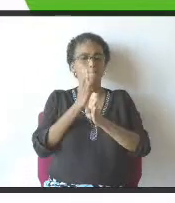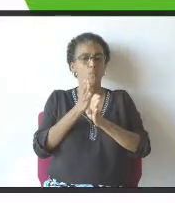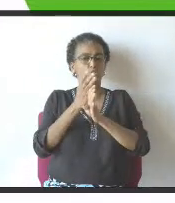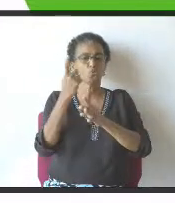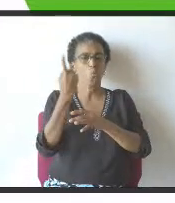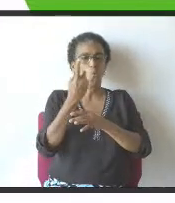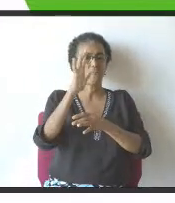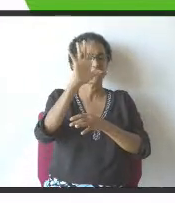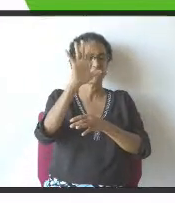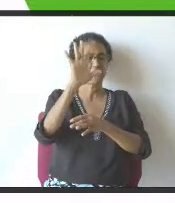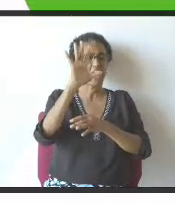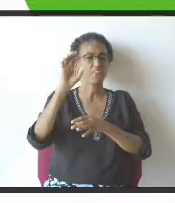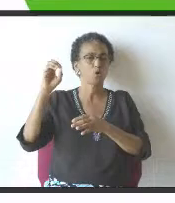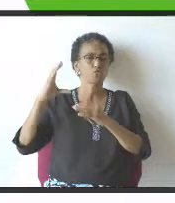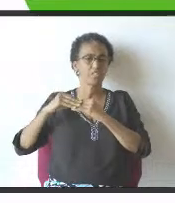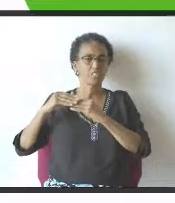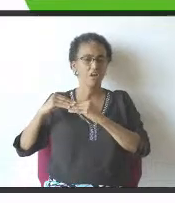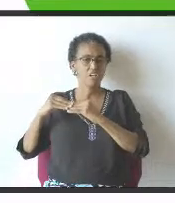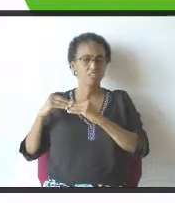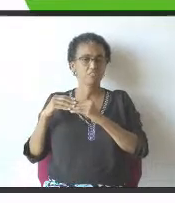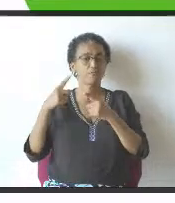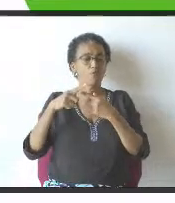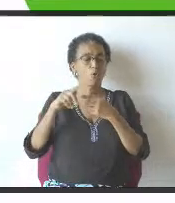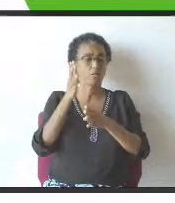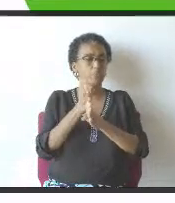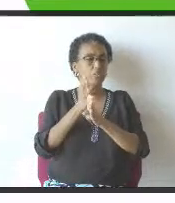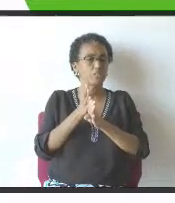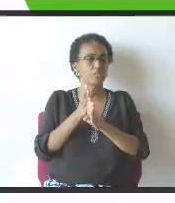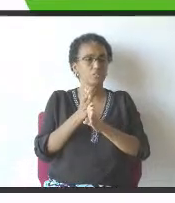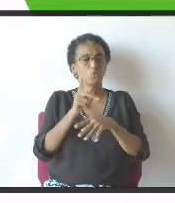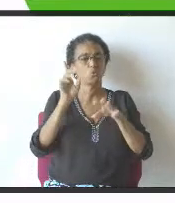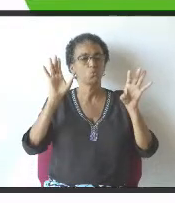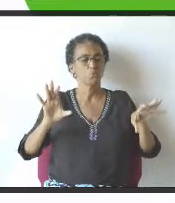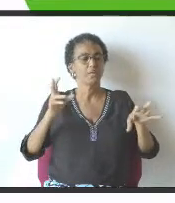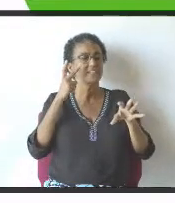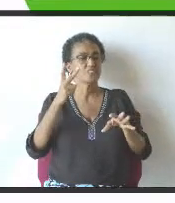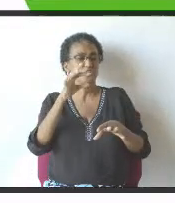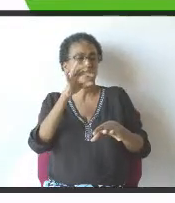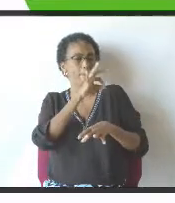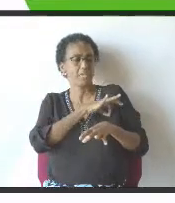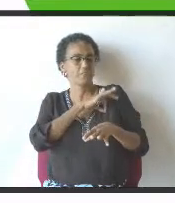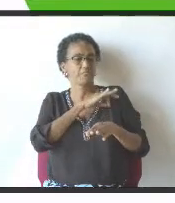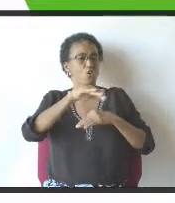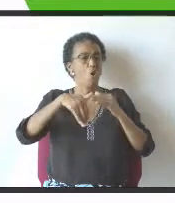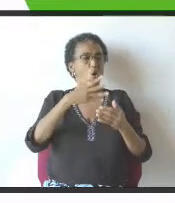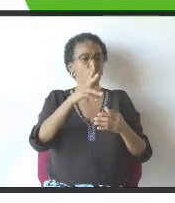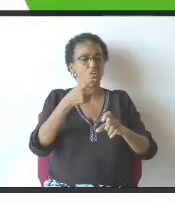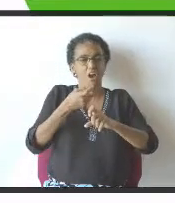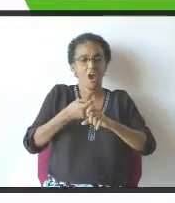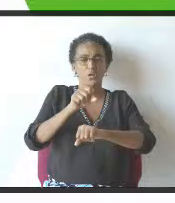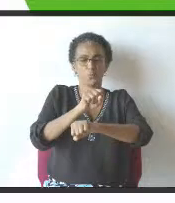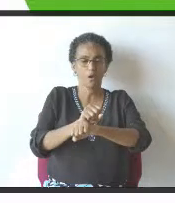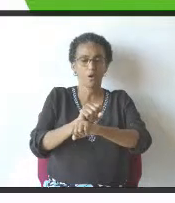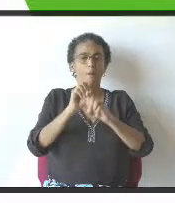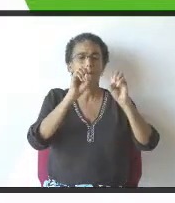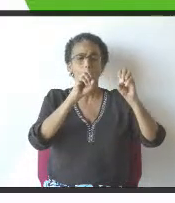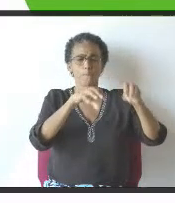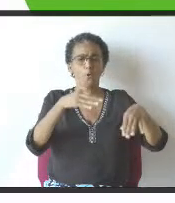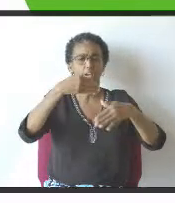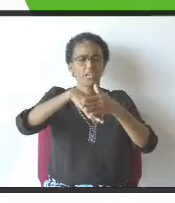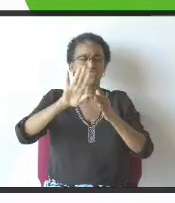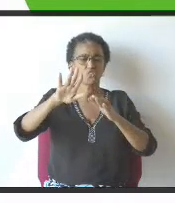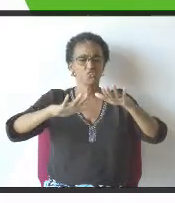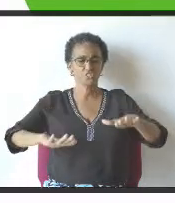for the bus. And you can have a, you can see the benefits of all your hard work pouring into your child in amazing ways for